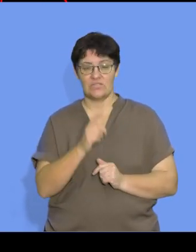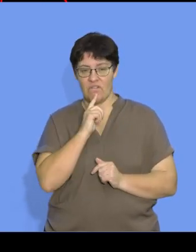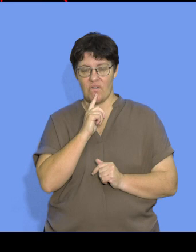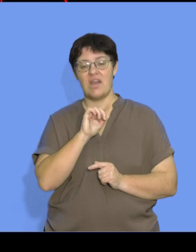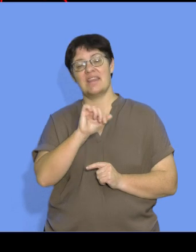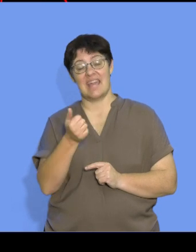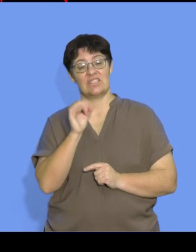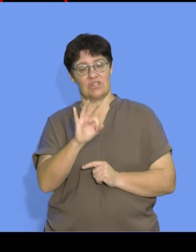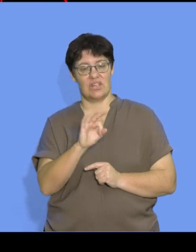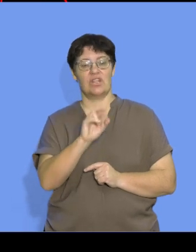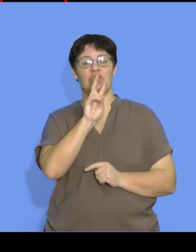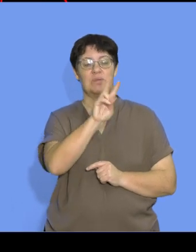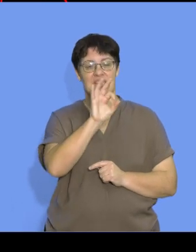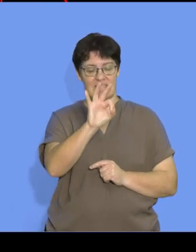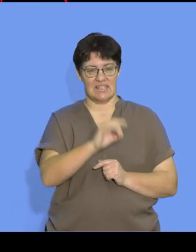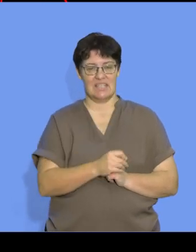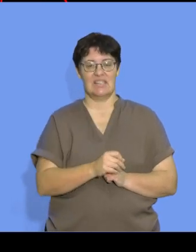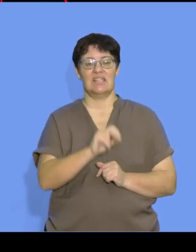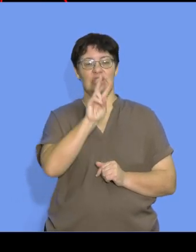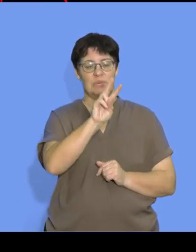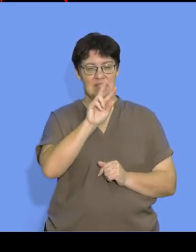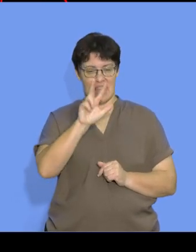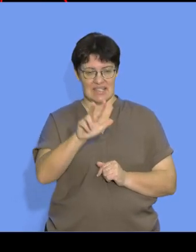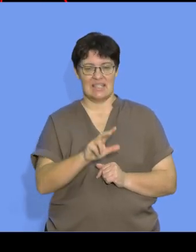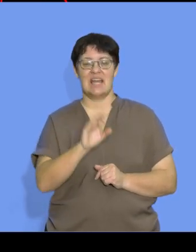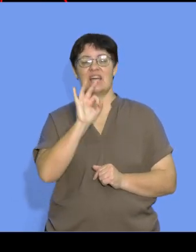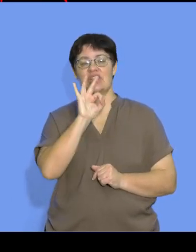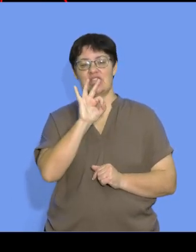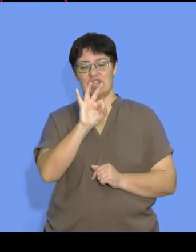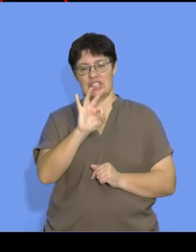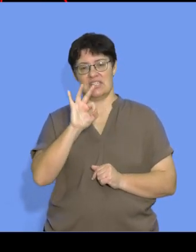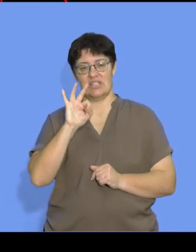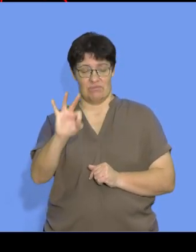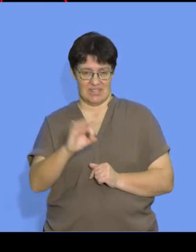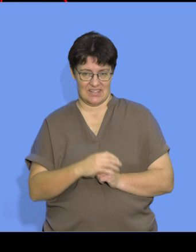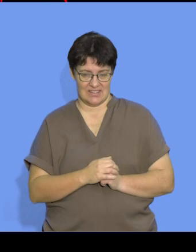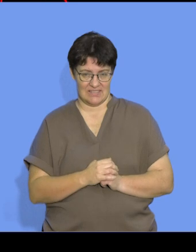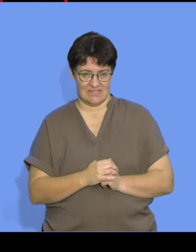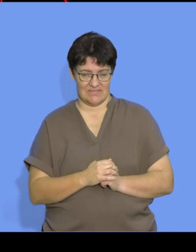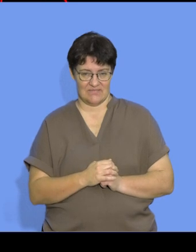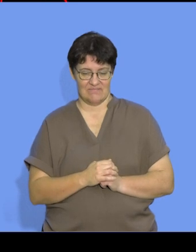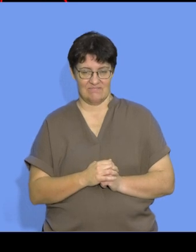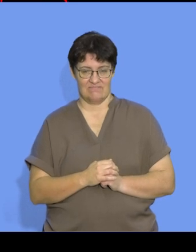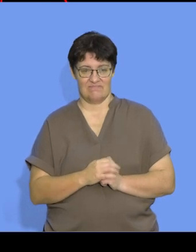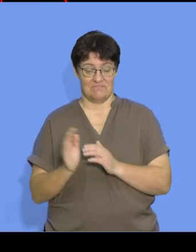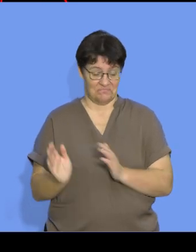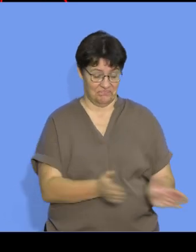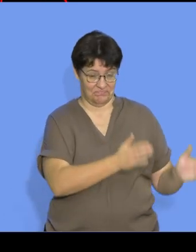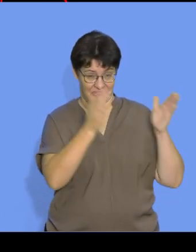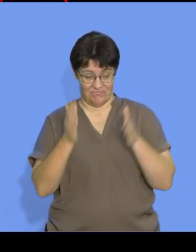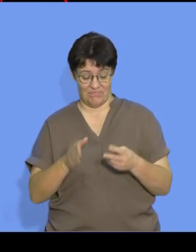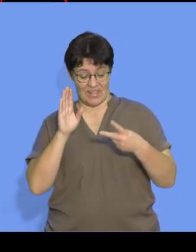3 terms are 23, 28, and 33. Let's move on to the